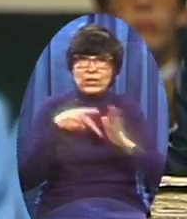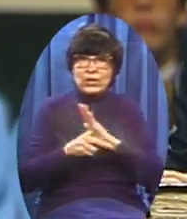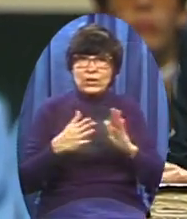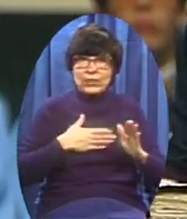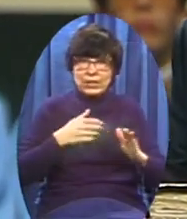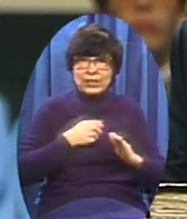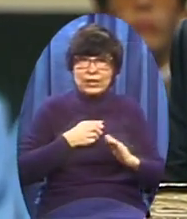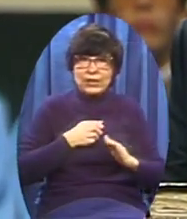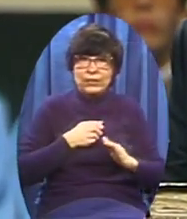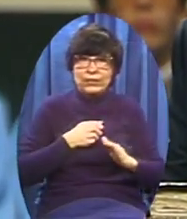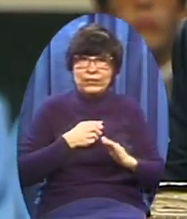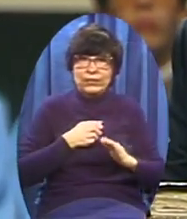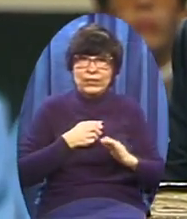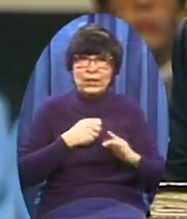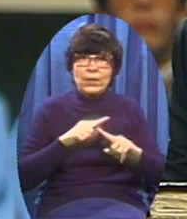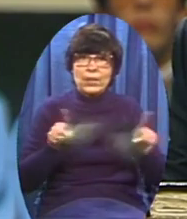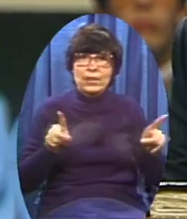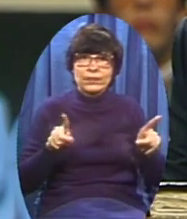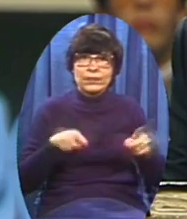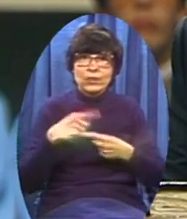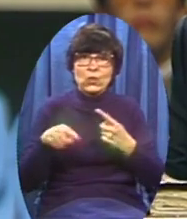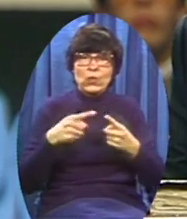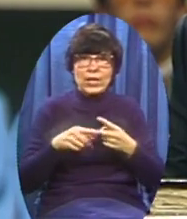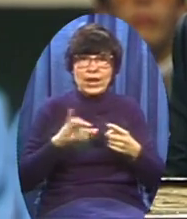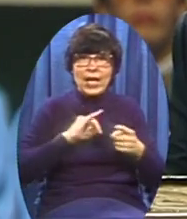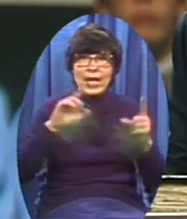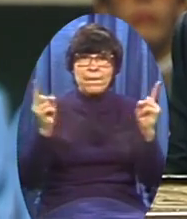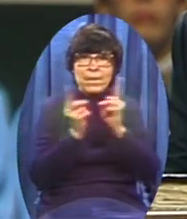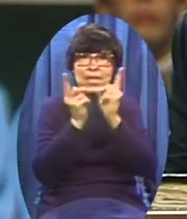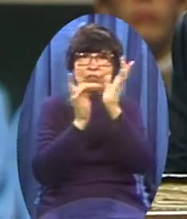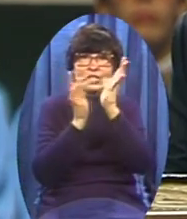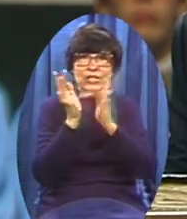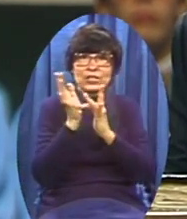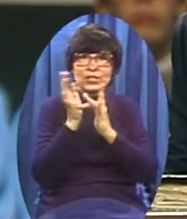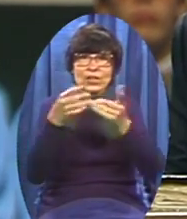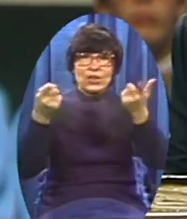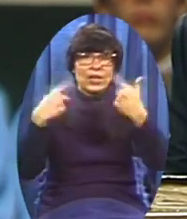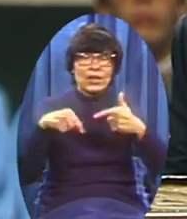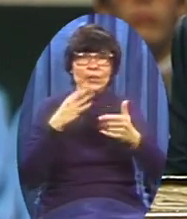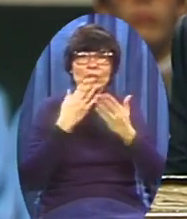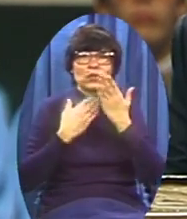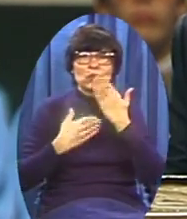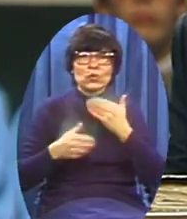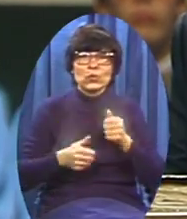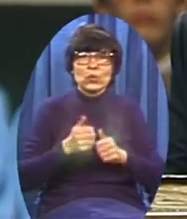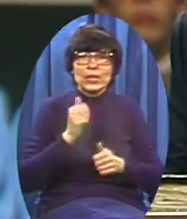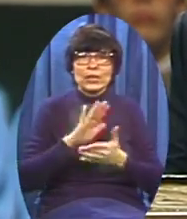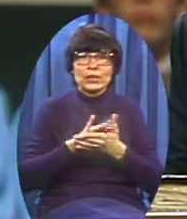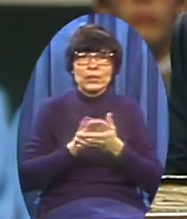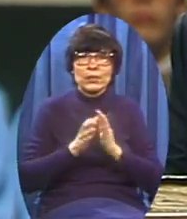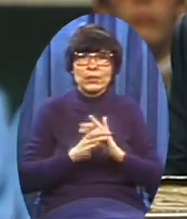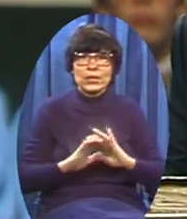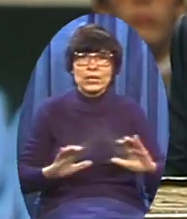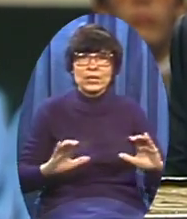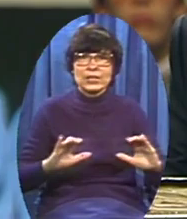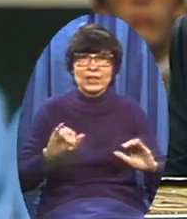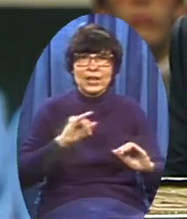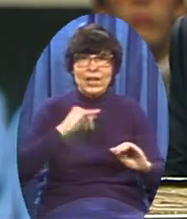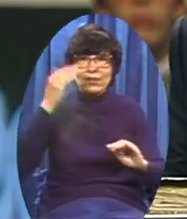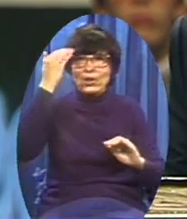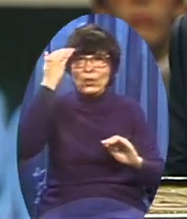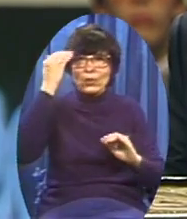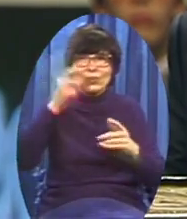But when I met Jesus, there came the sweetest peace that I've ever known and the greatest